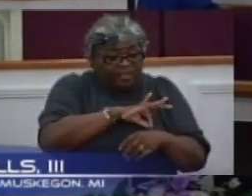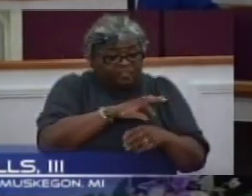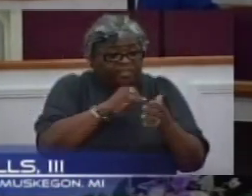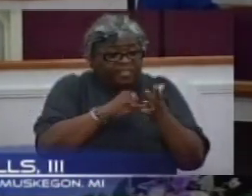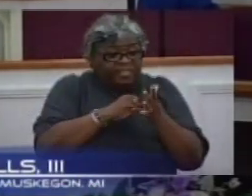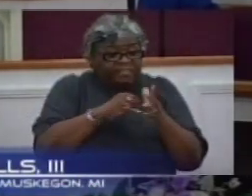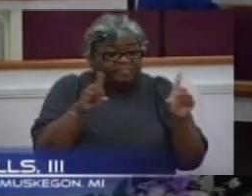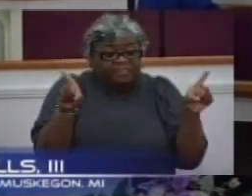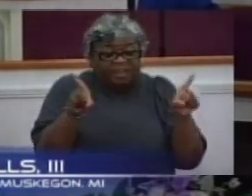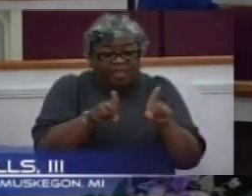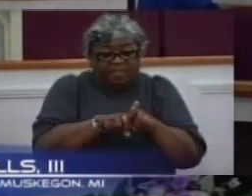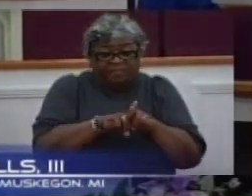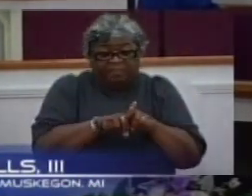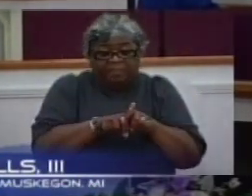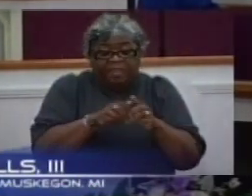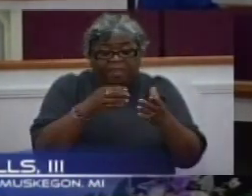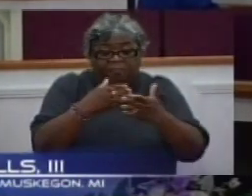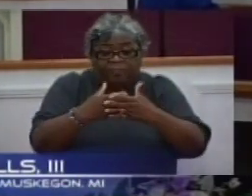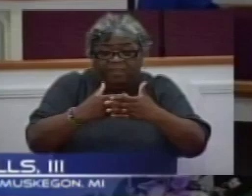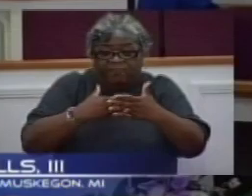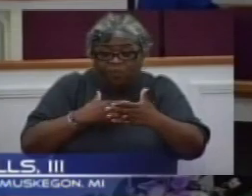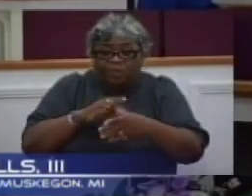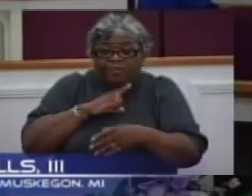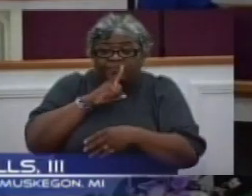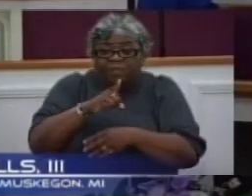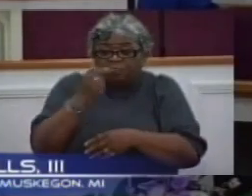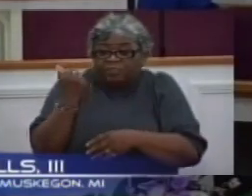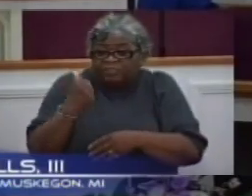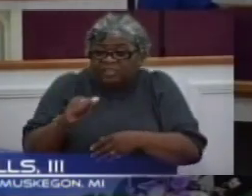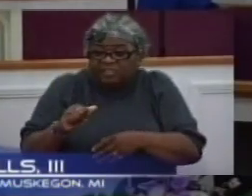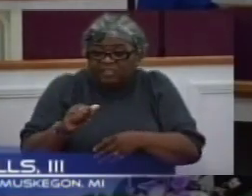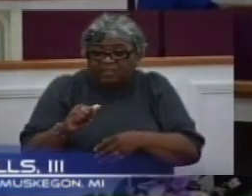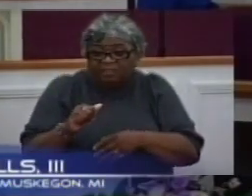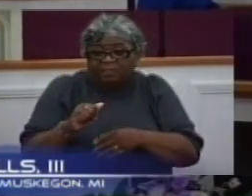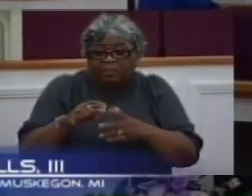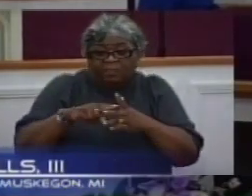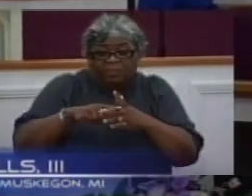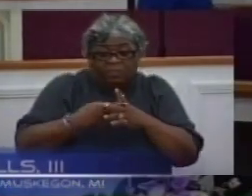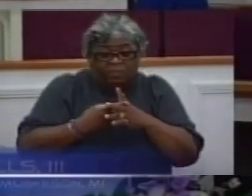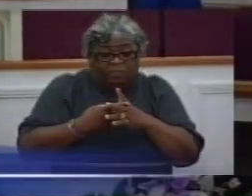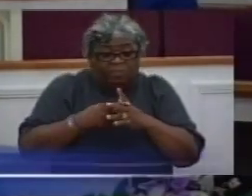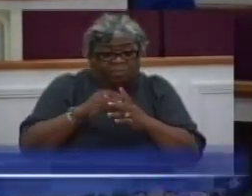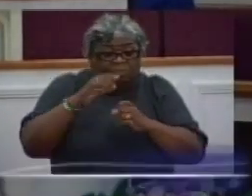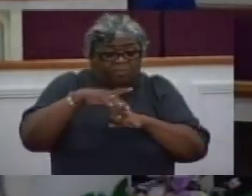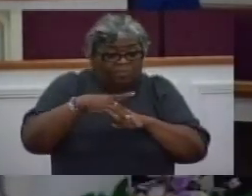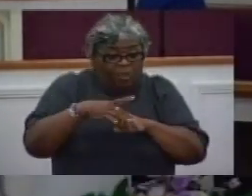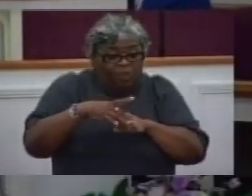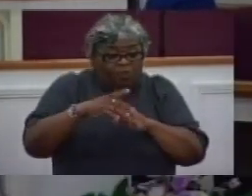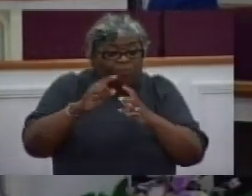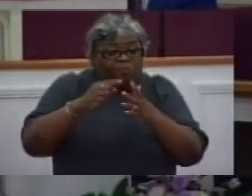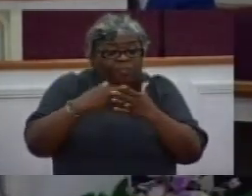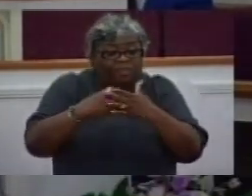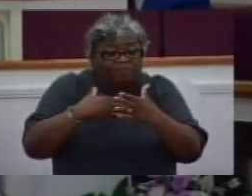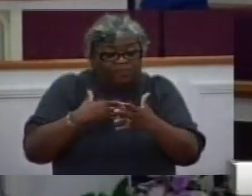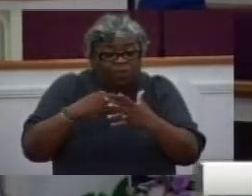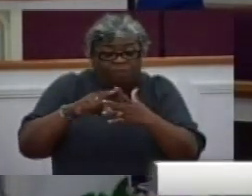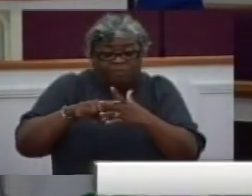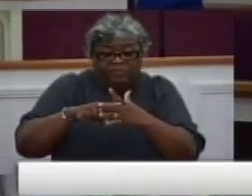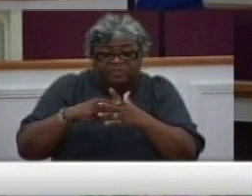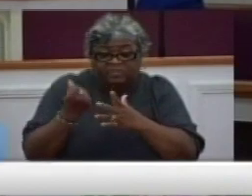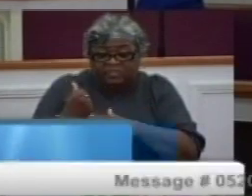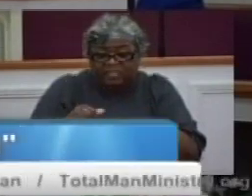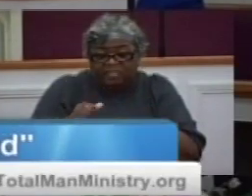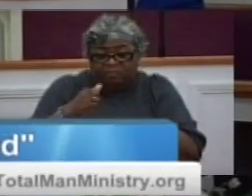like this, that before there was any crust of the earth, before there was any